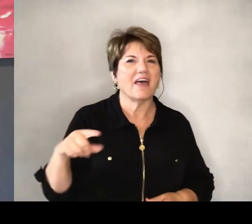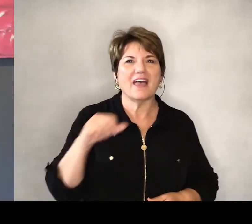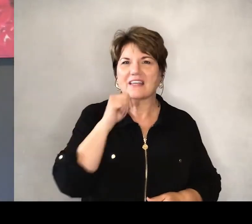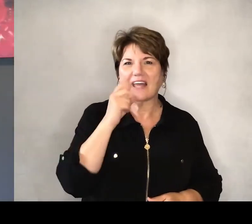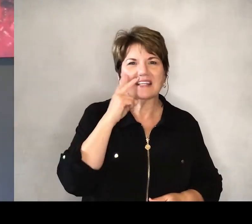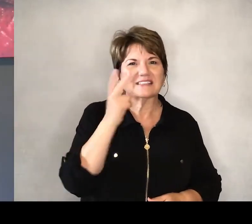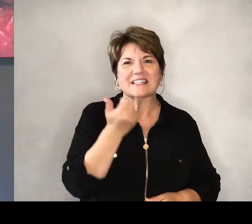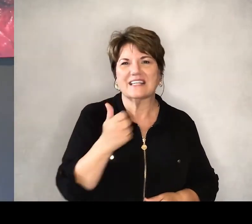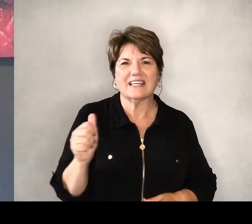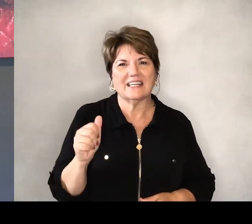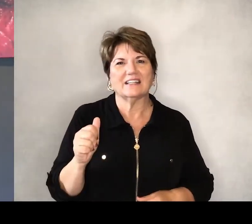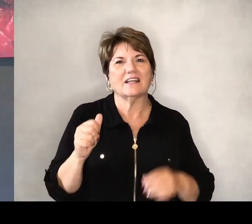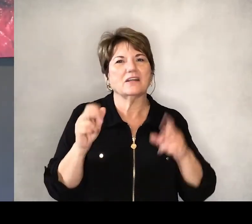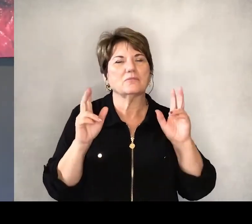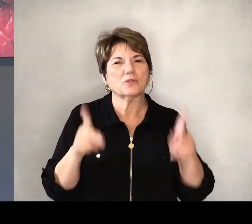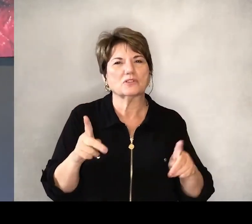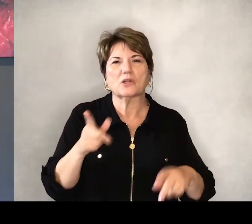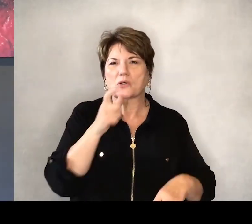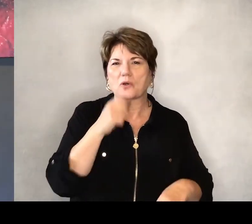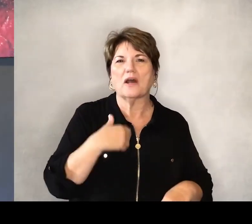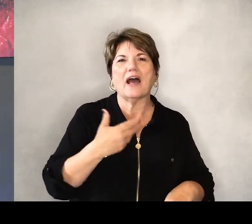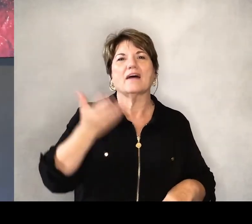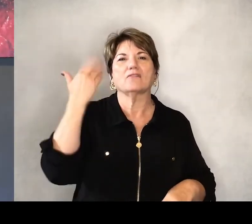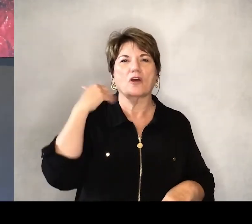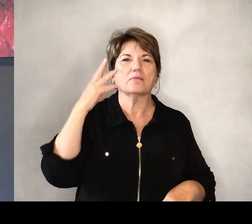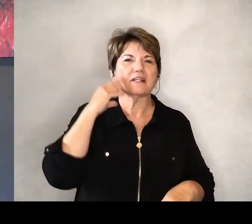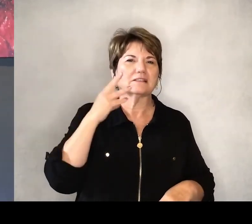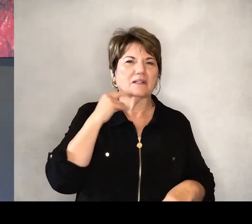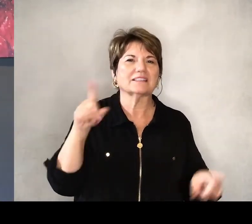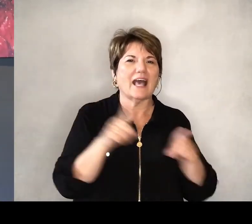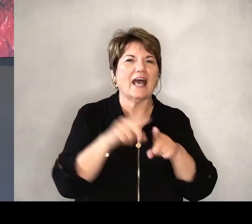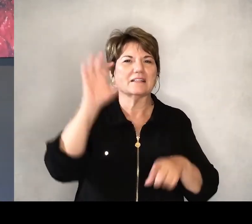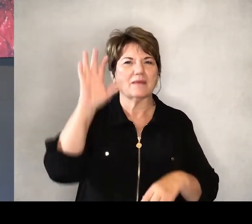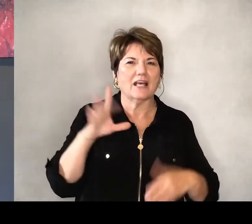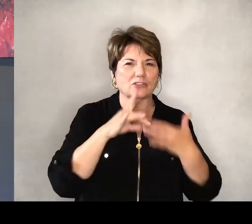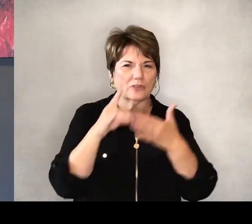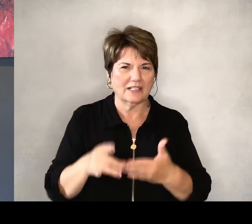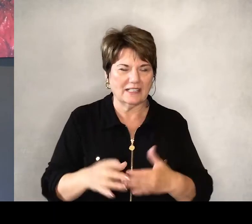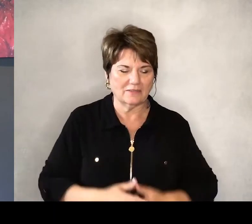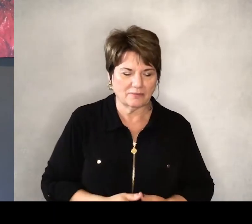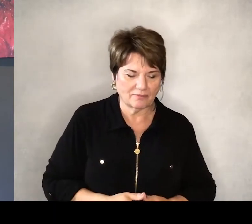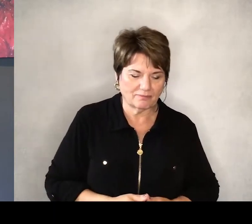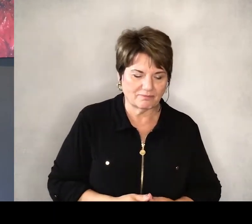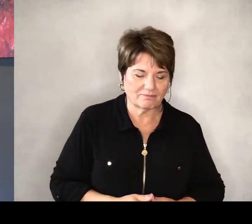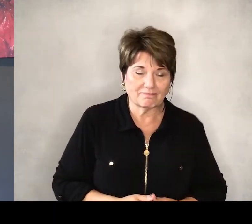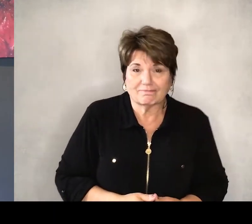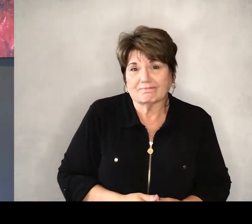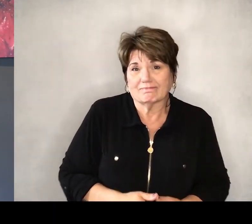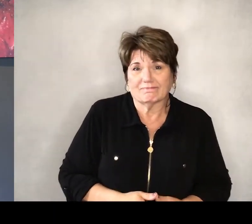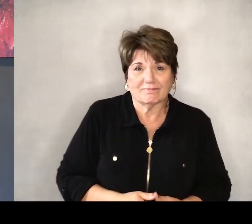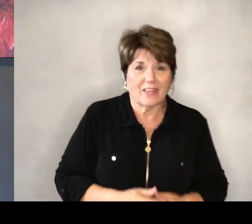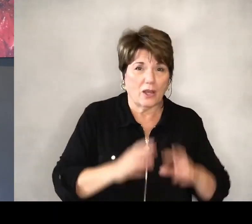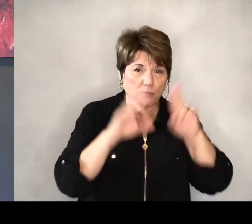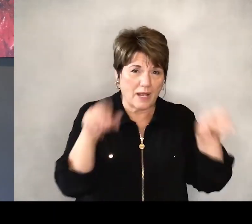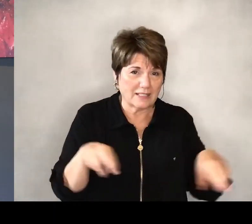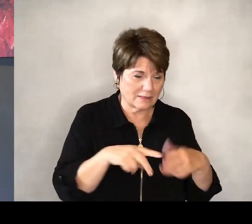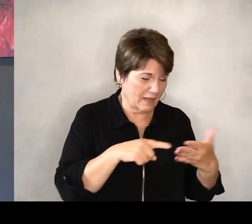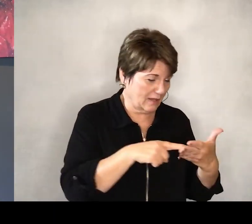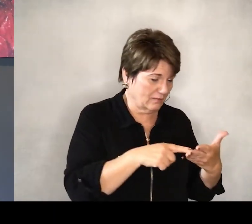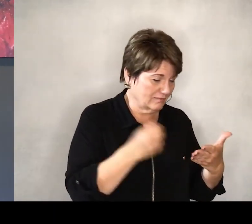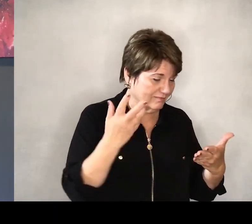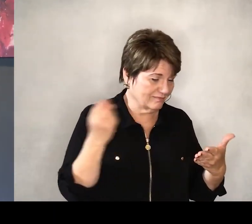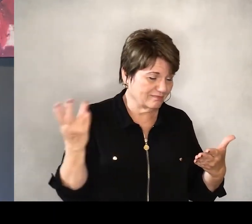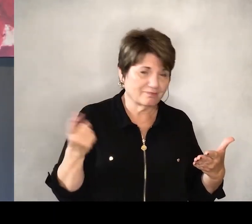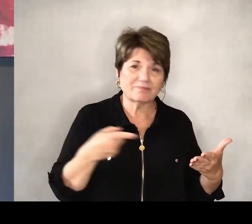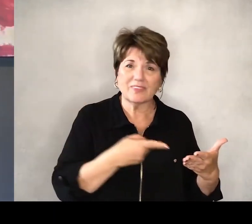any candidates who didn't have former senior pastor experience. They just took half the resumes and they said, well, obviously, if you haven't